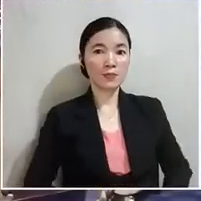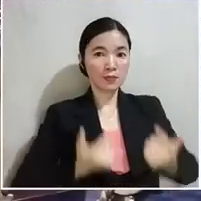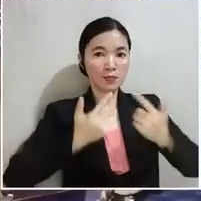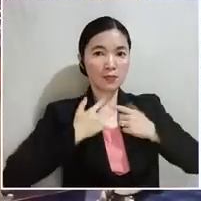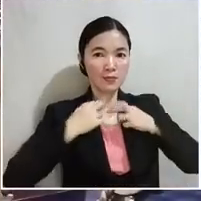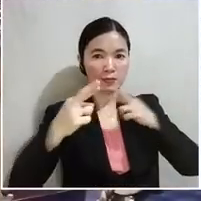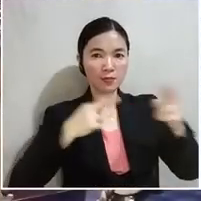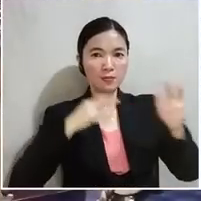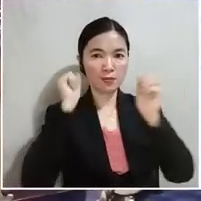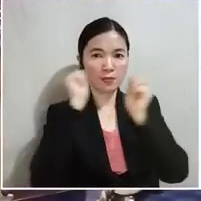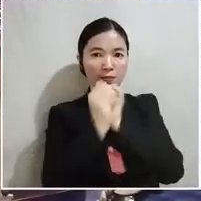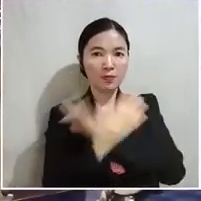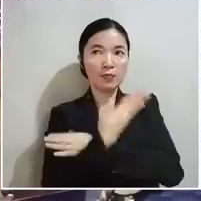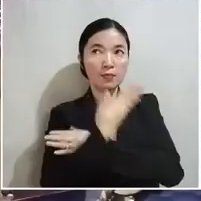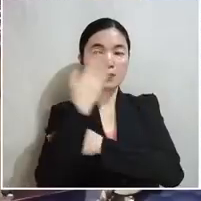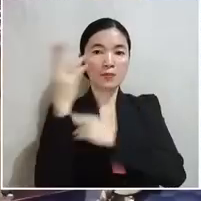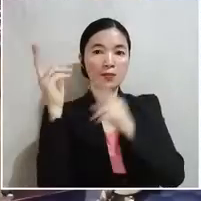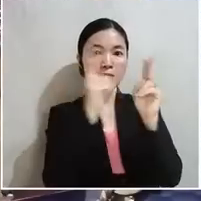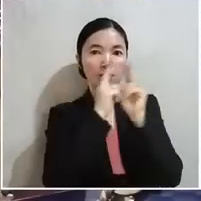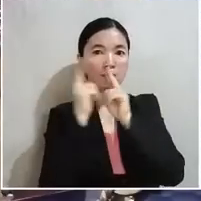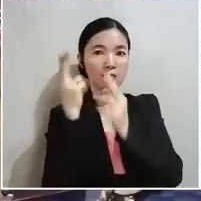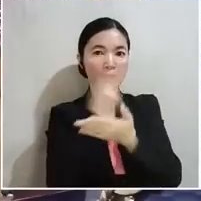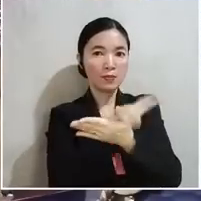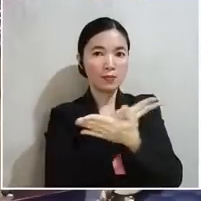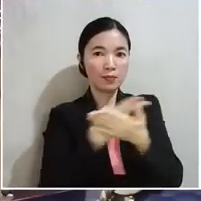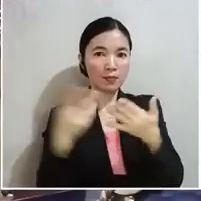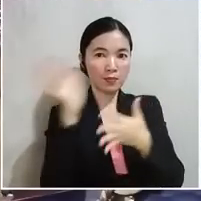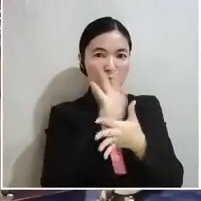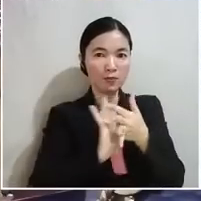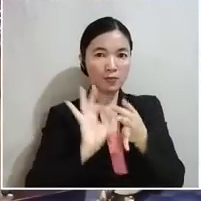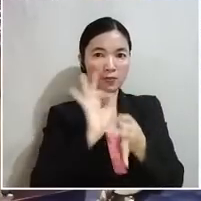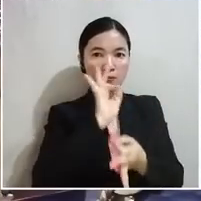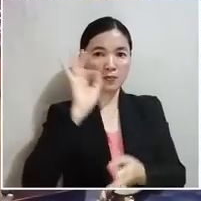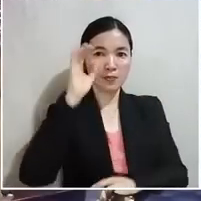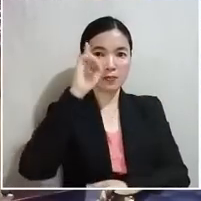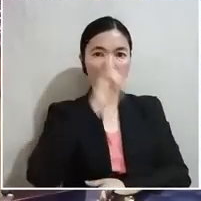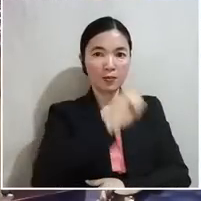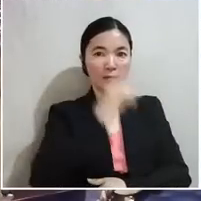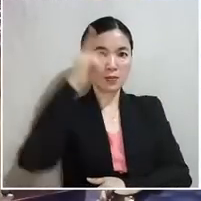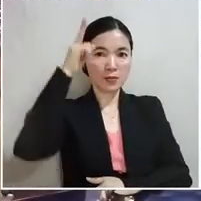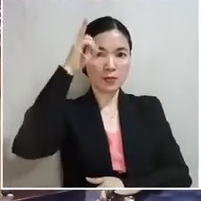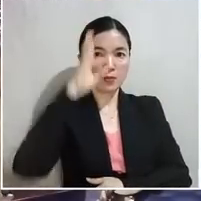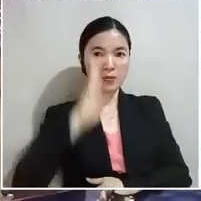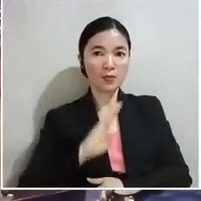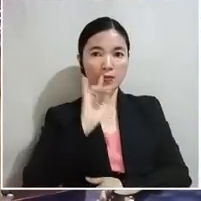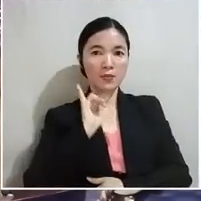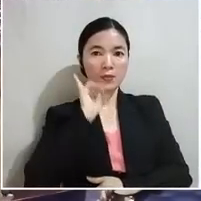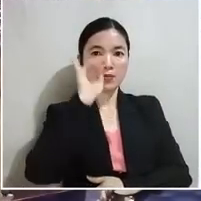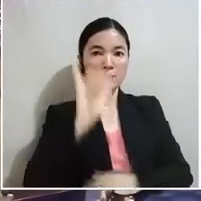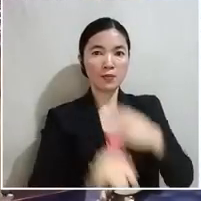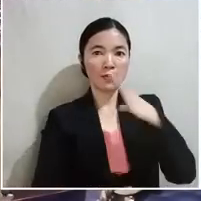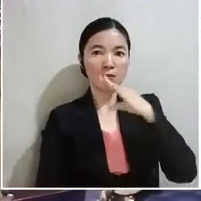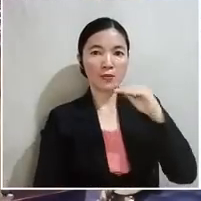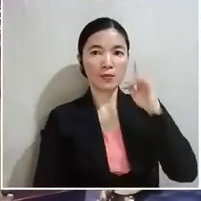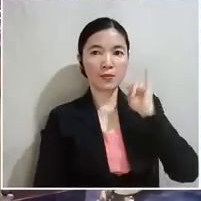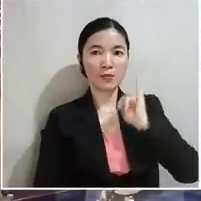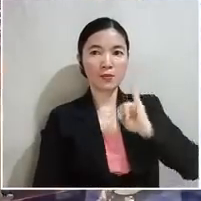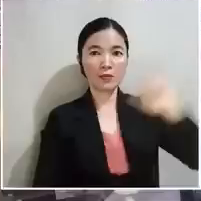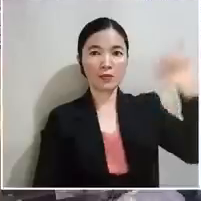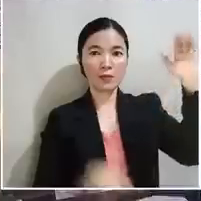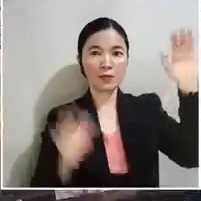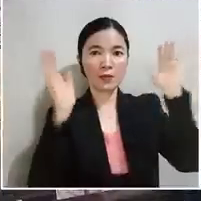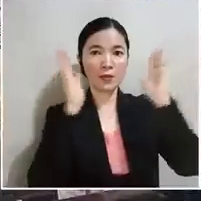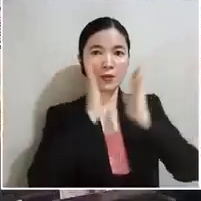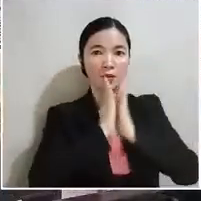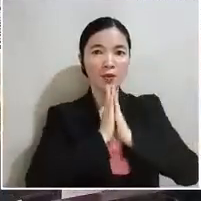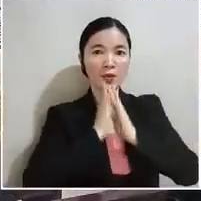in the unity of the Holy Spirit, one God, forever and ever. Amen.